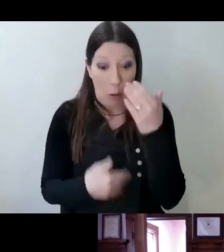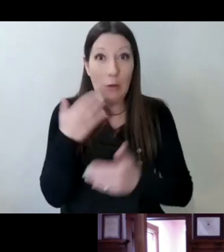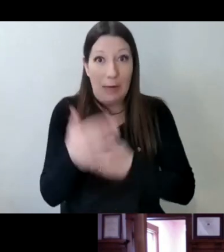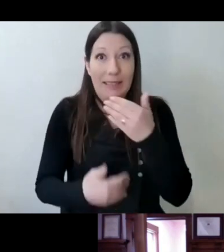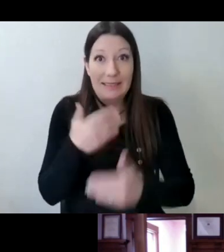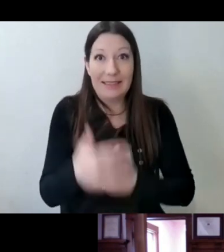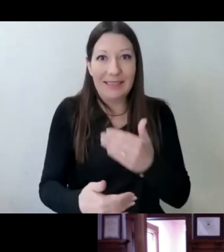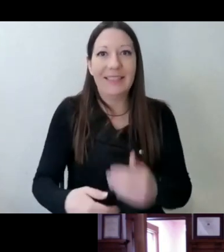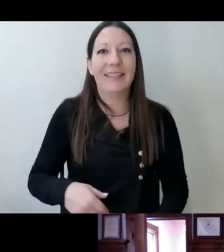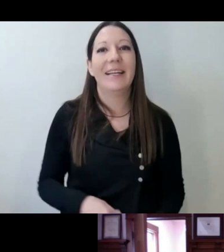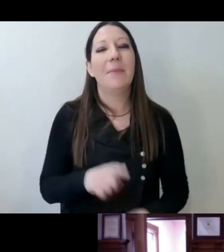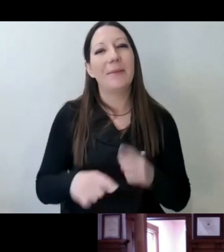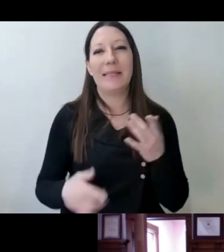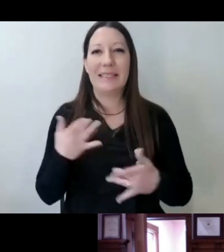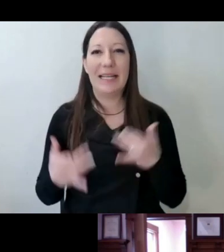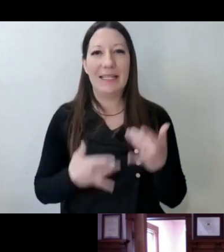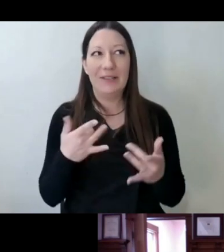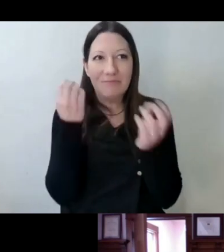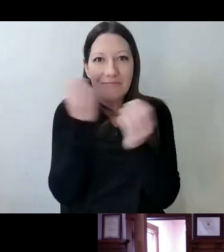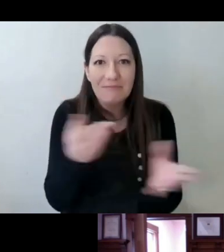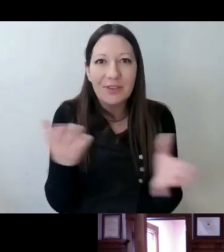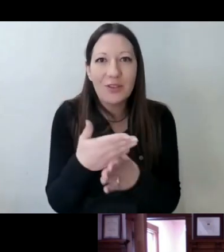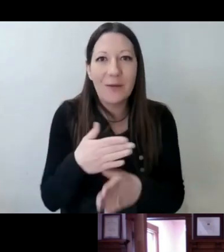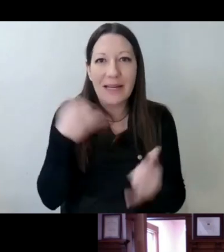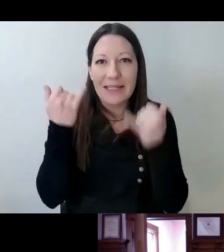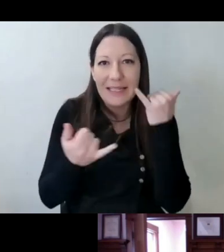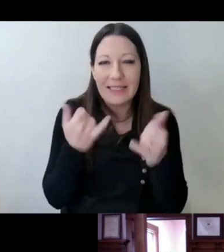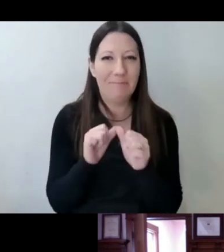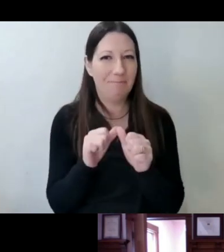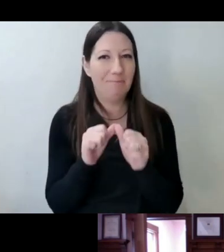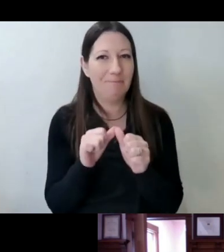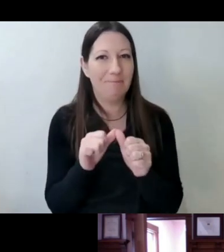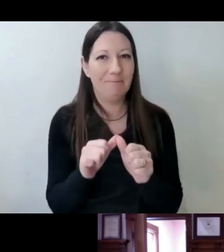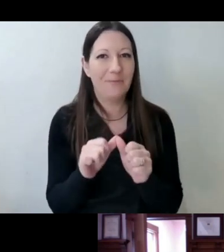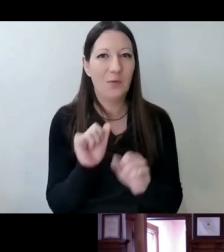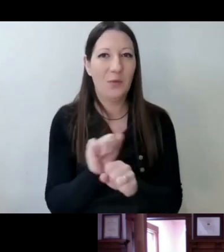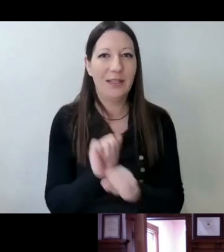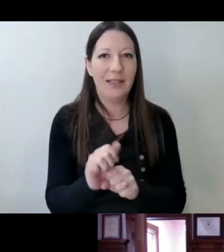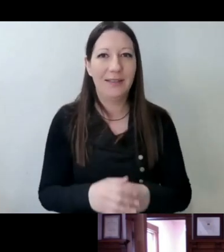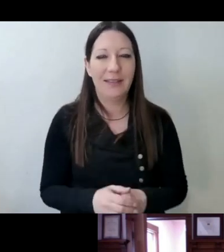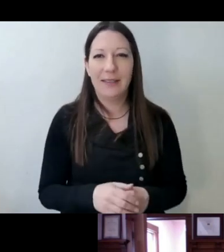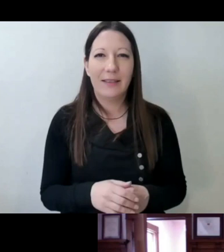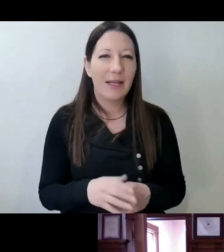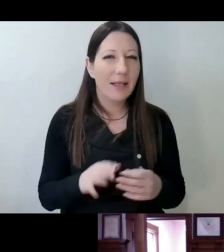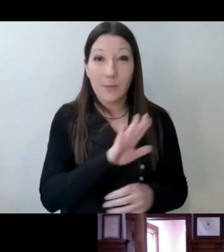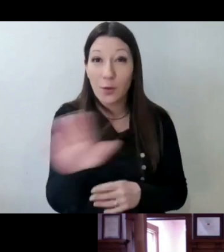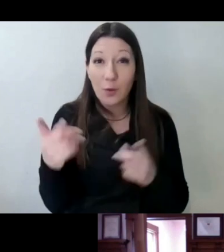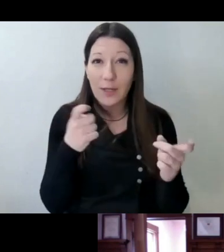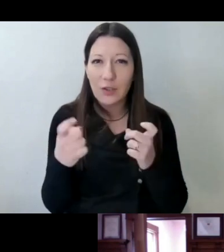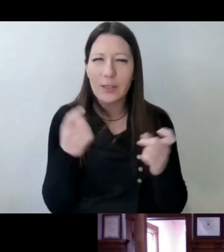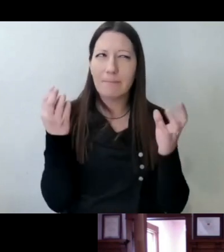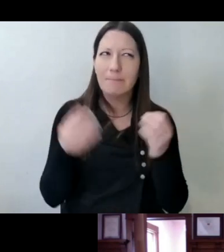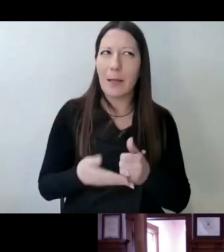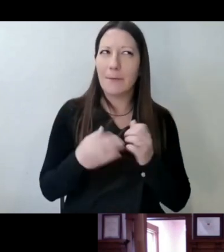to share this work and to keep working on it. And all the questions give me a lot of great feedback too, to kind of consider moving